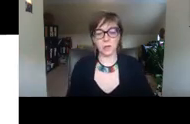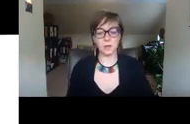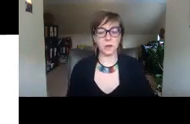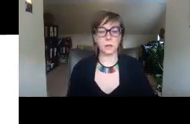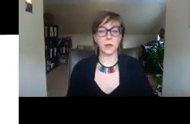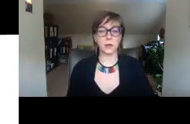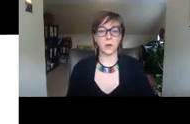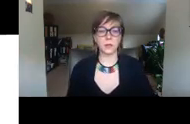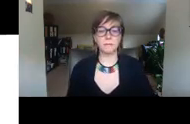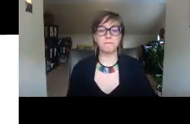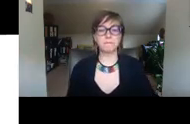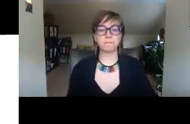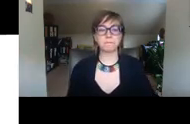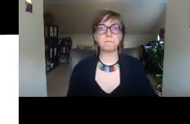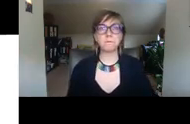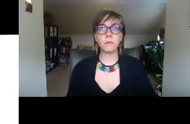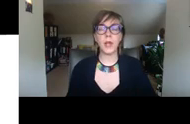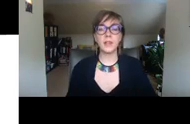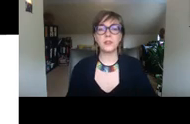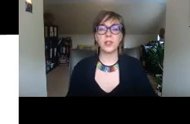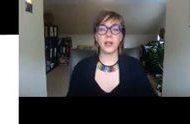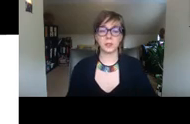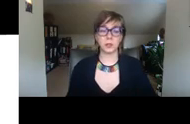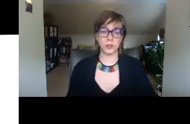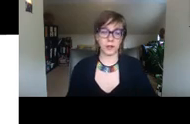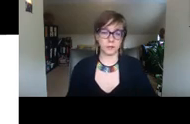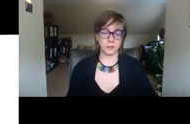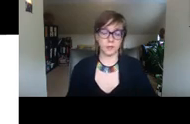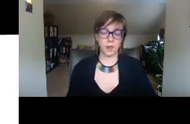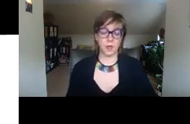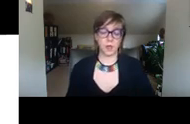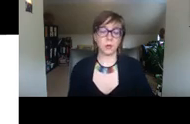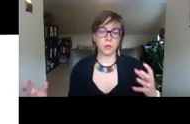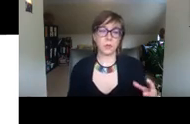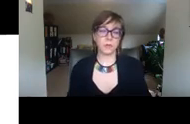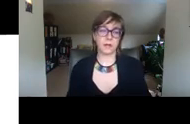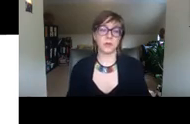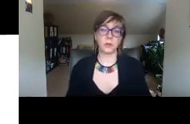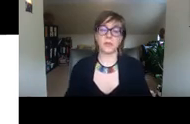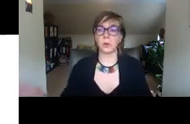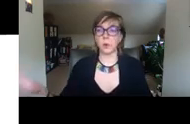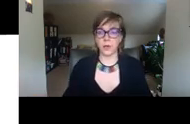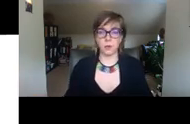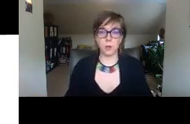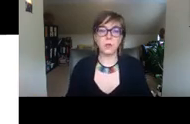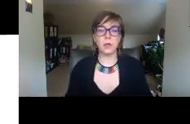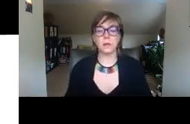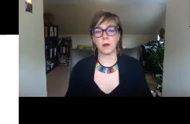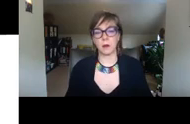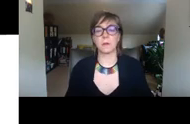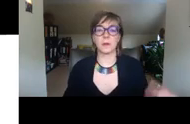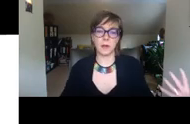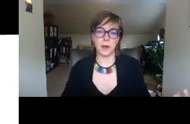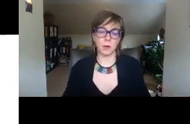here in Metro Boston. And she has a large group of staff interpreters that were working remotely